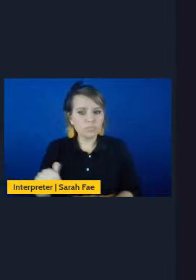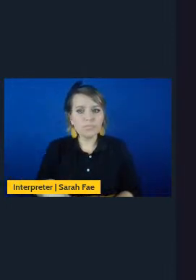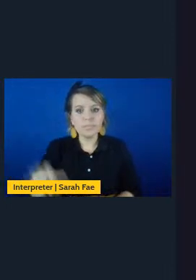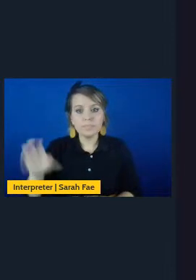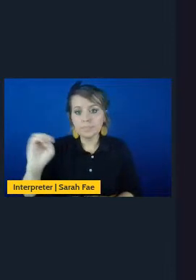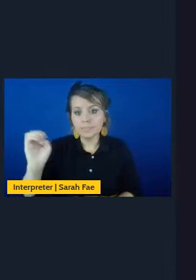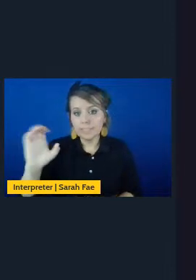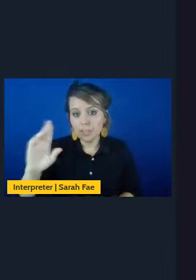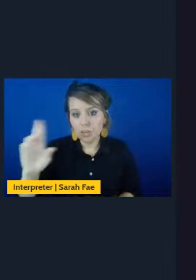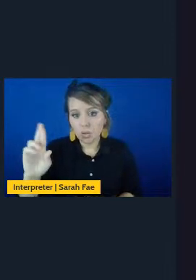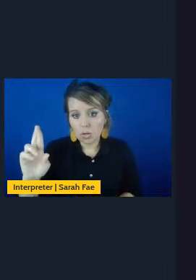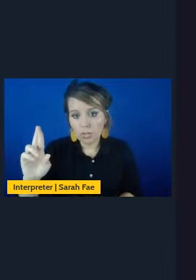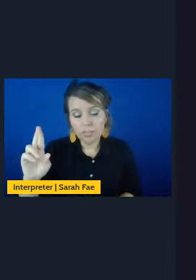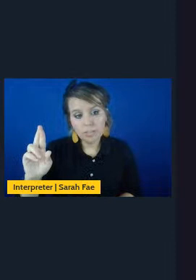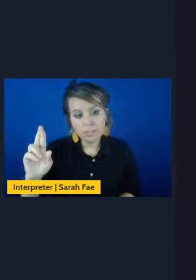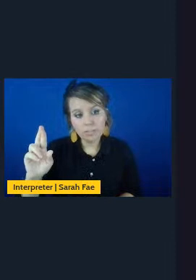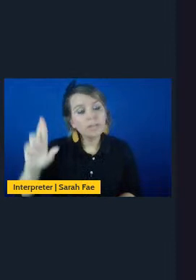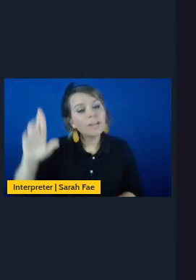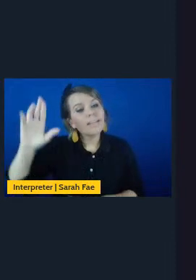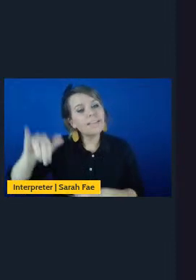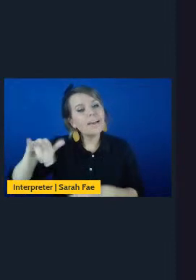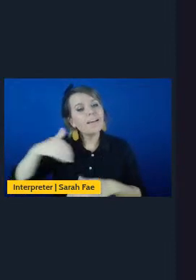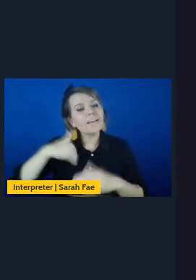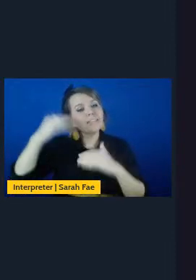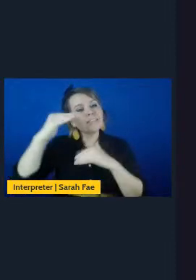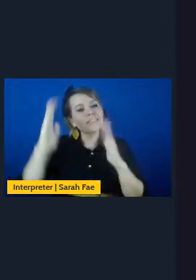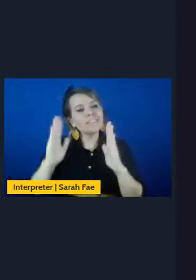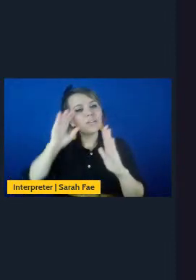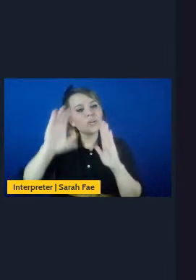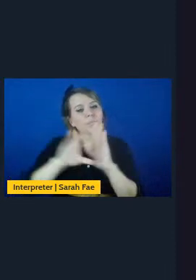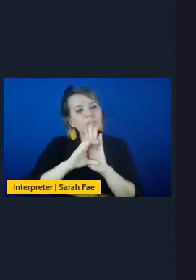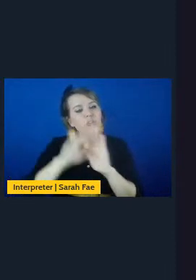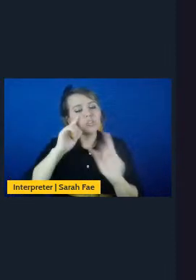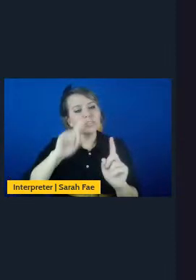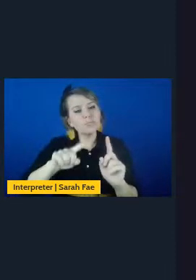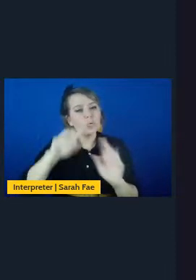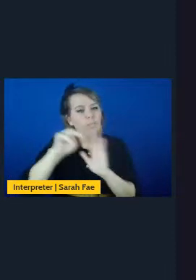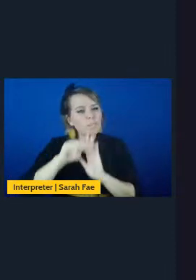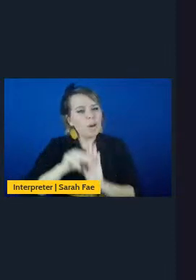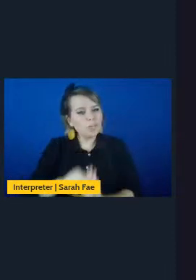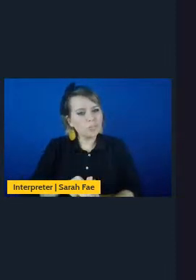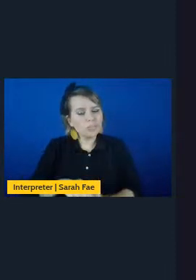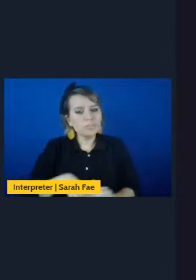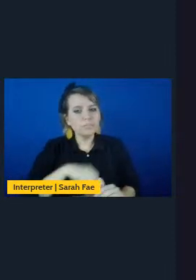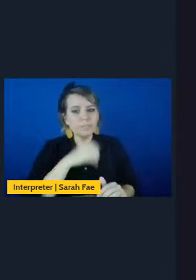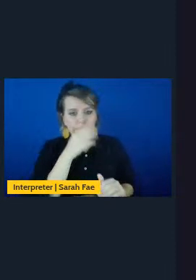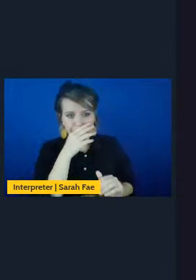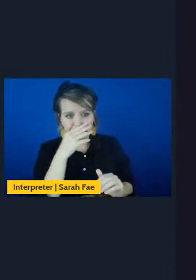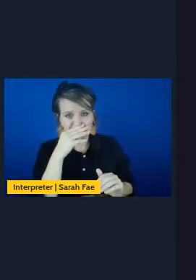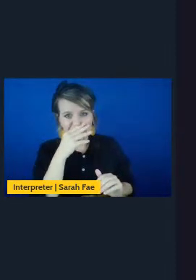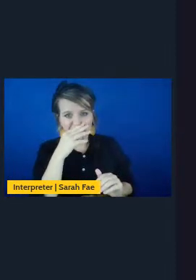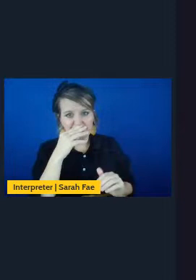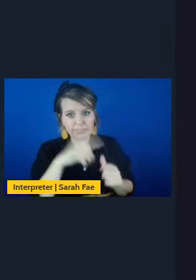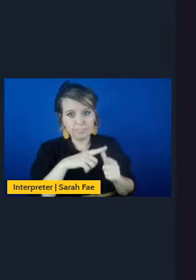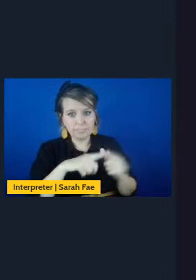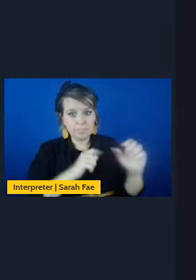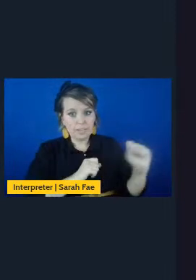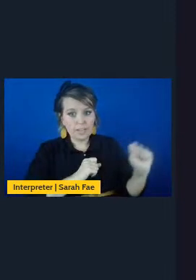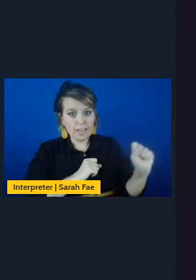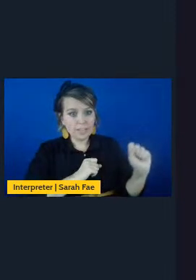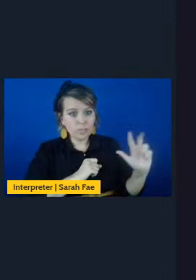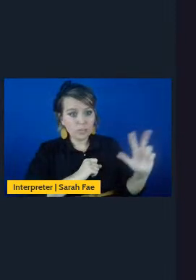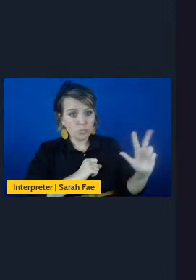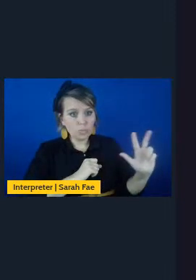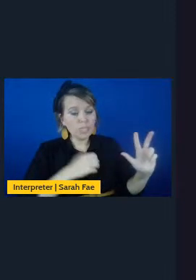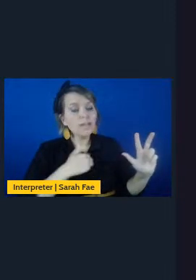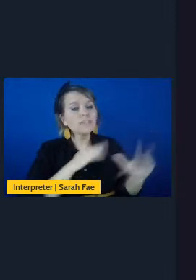which is actually storing the container images for those models. And then S3 has all the artifacts